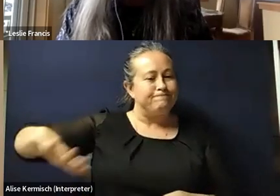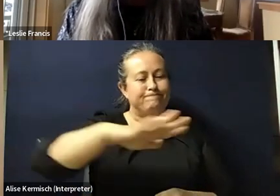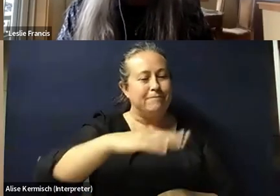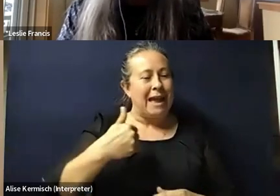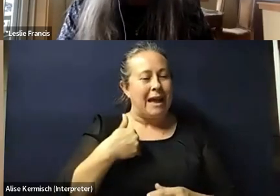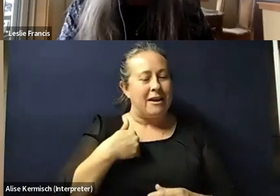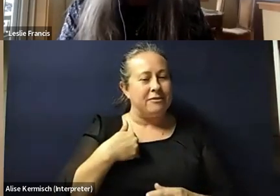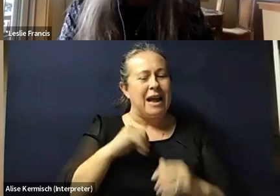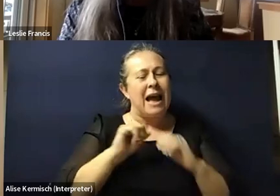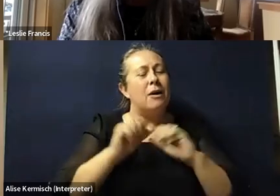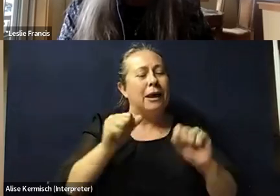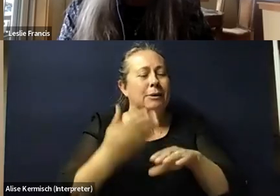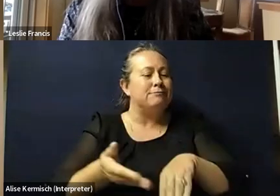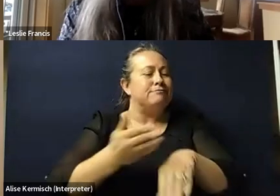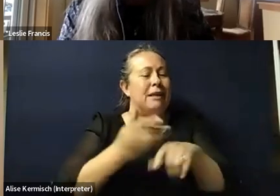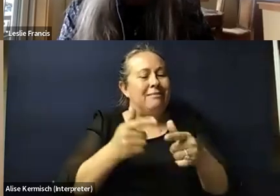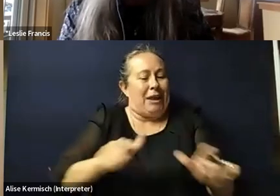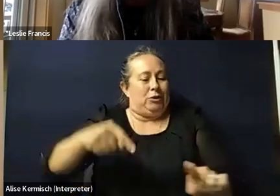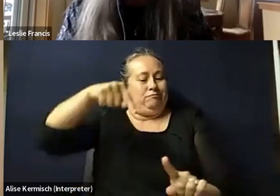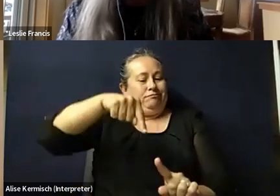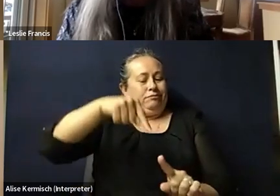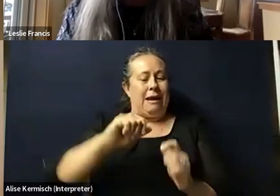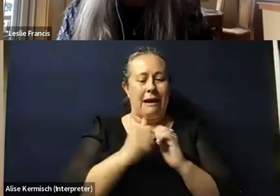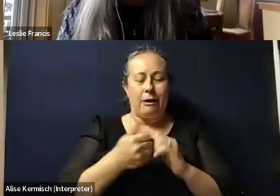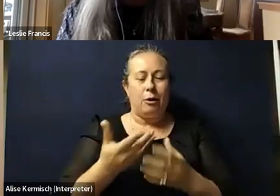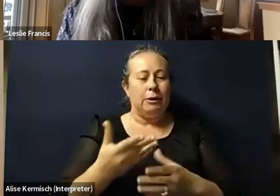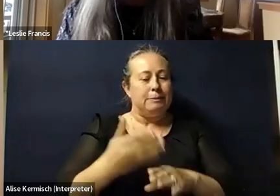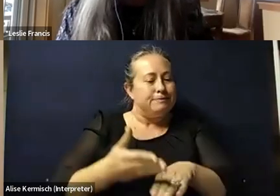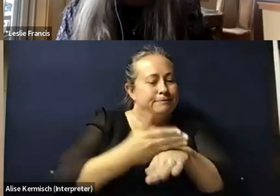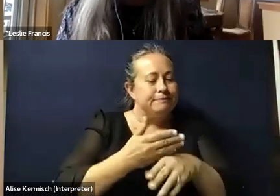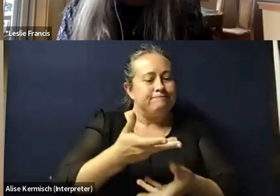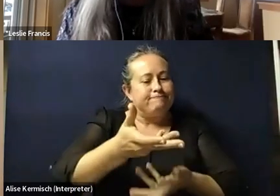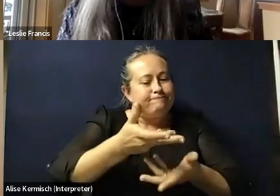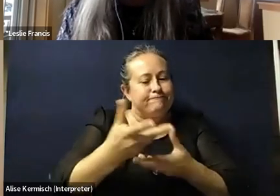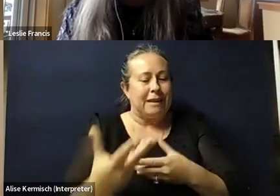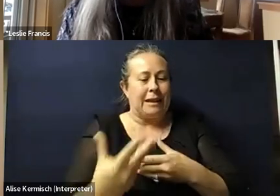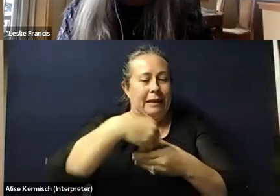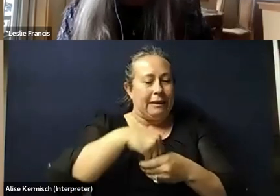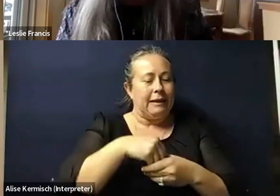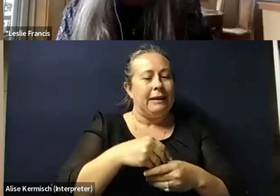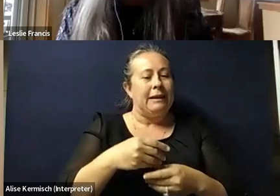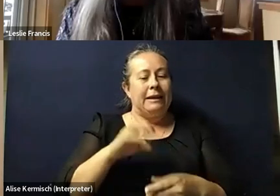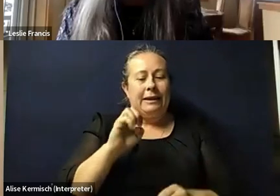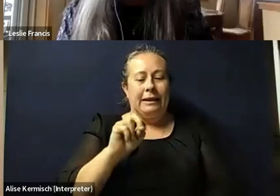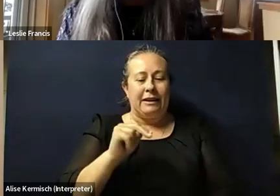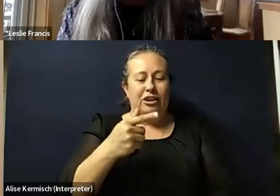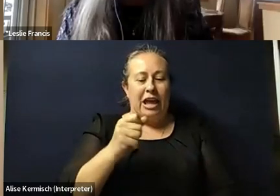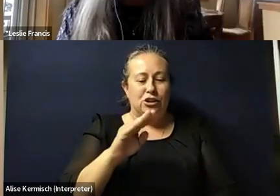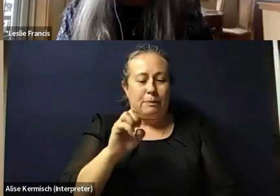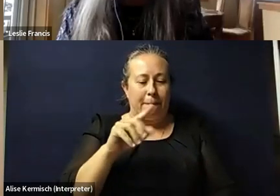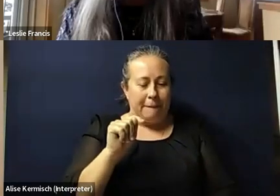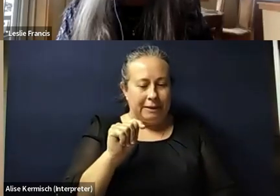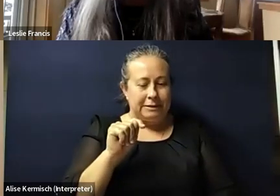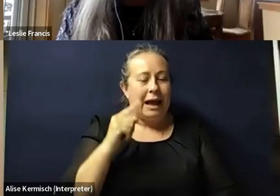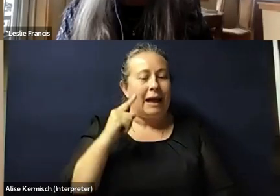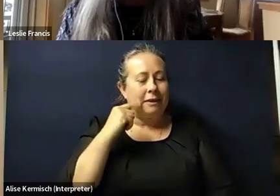how can we improve our language? How can we improve our engagement? I think this is a general question that I could then take back to the audience and see where this